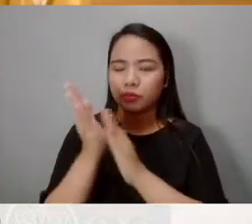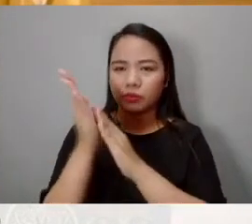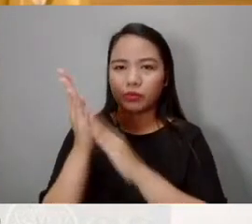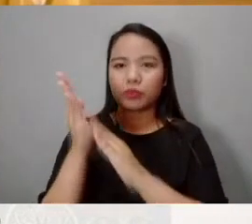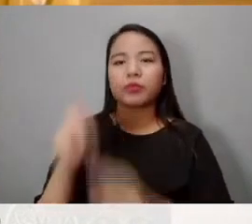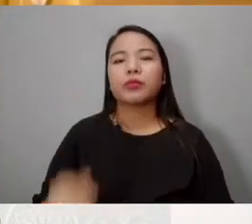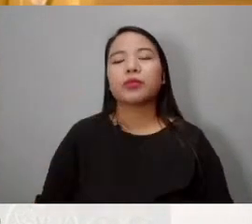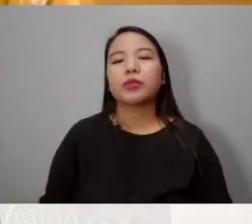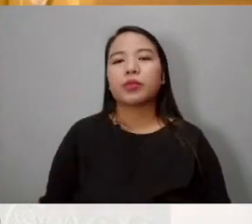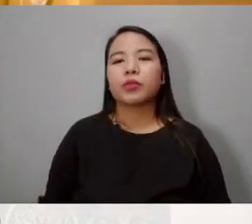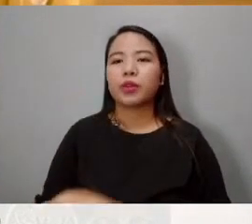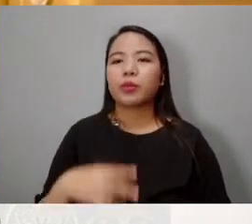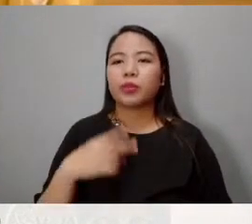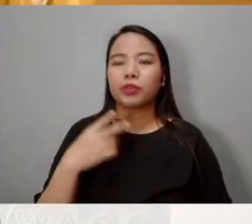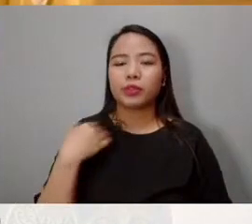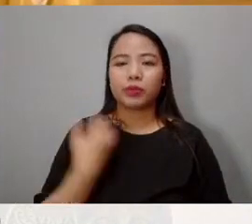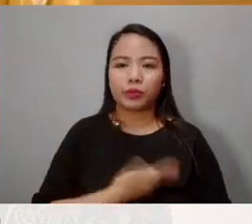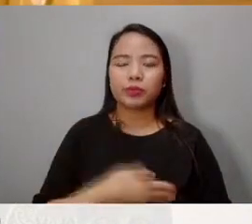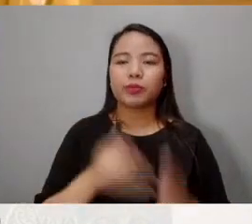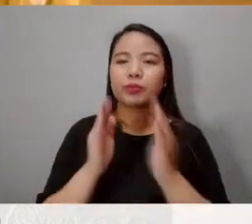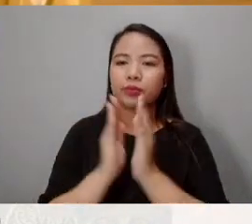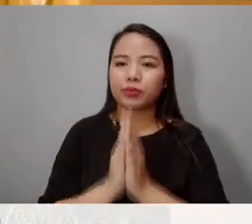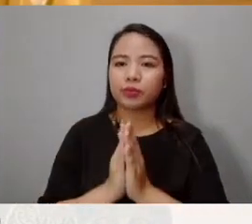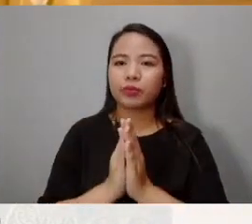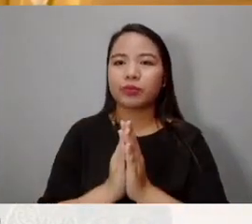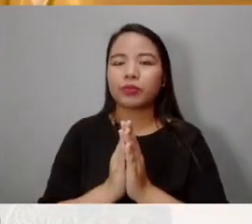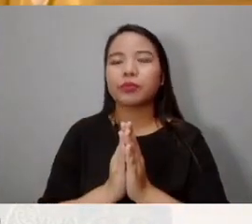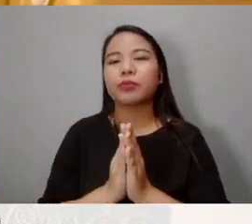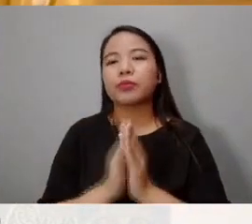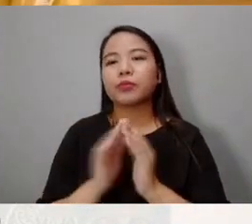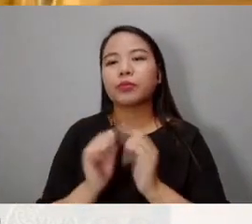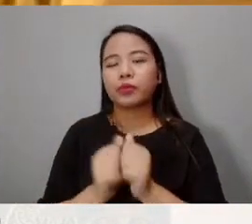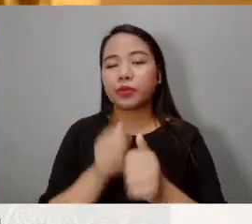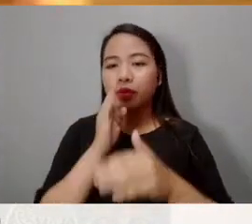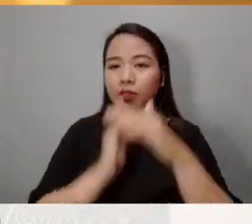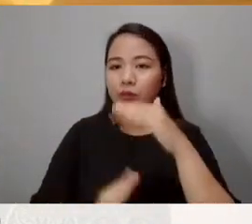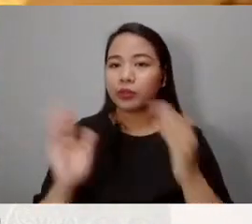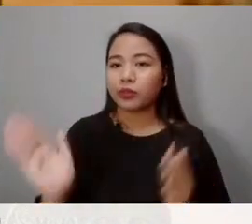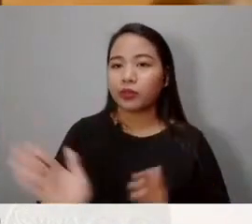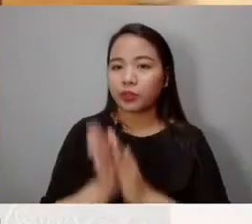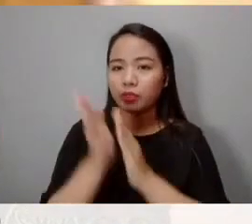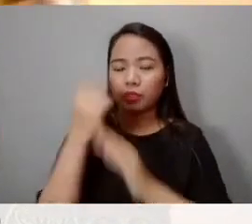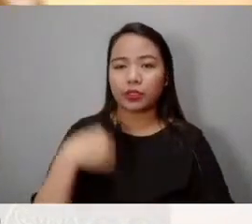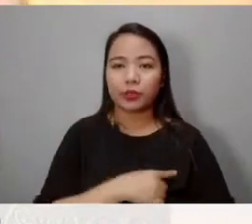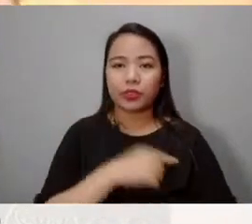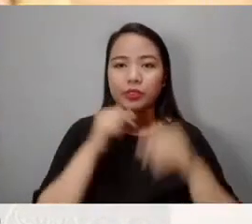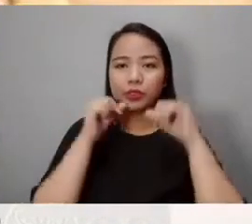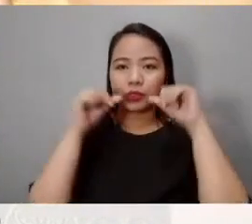pray, join with theirs in humble praise as we acclaim.